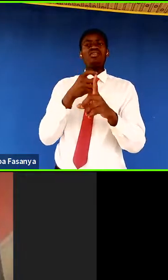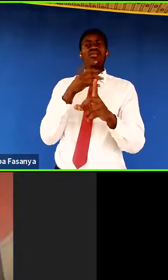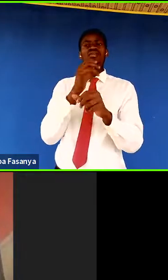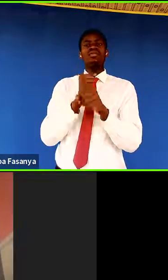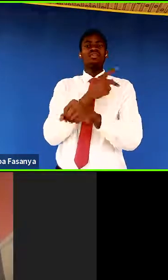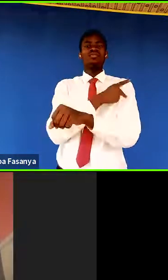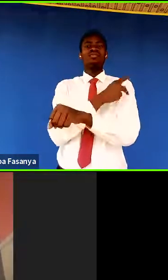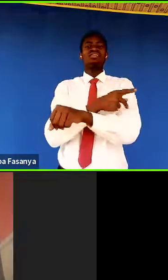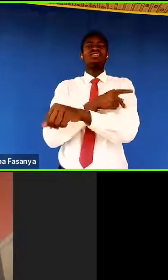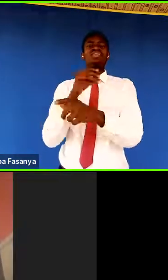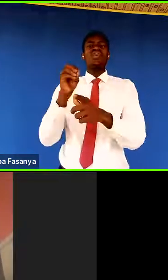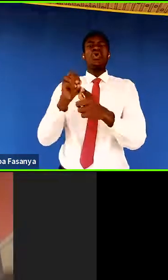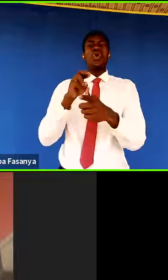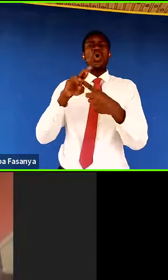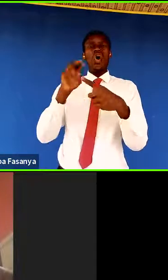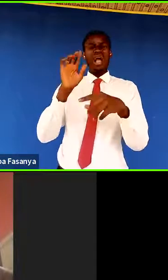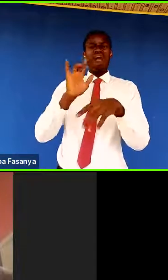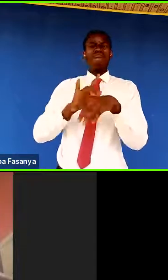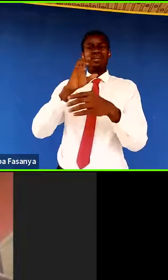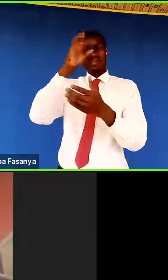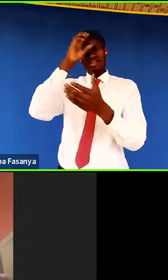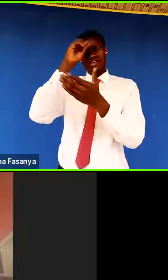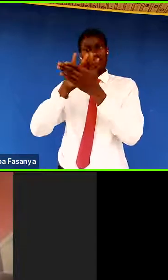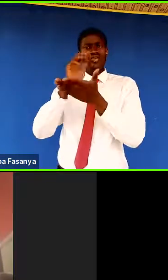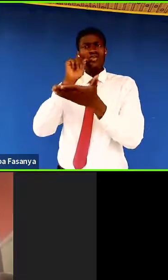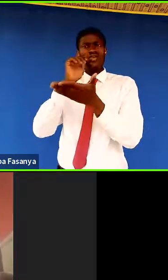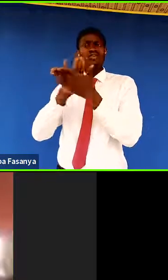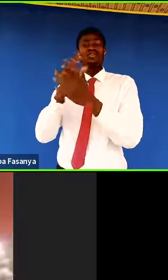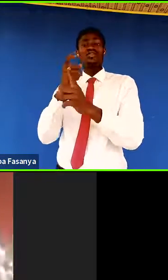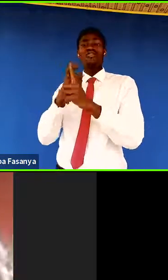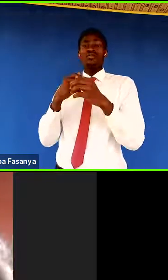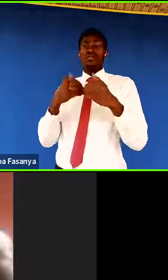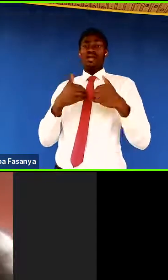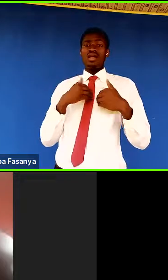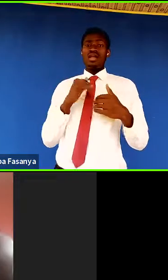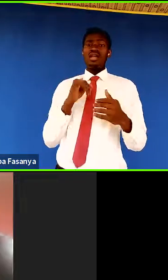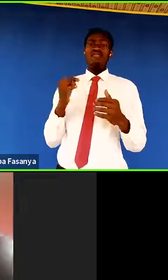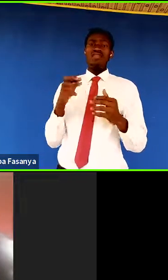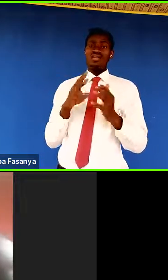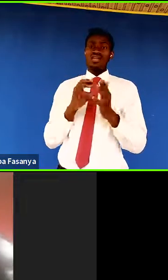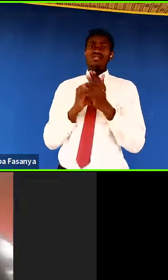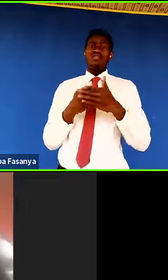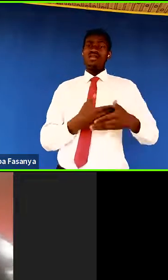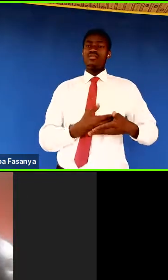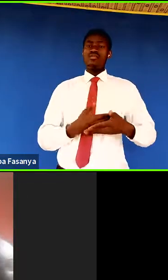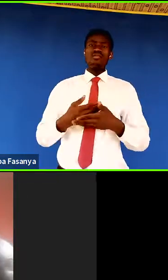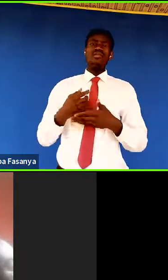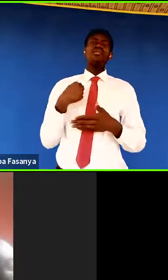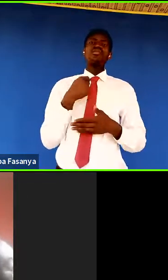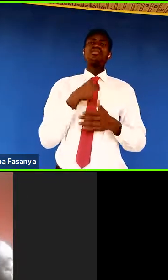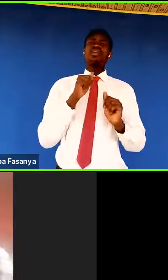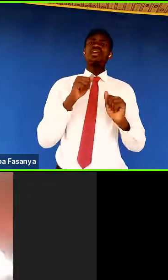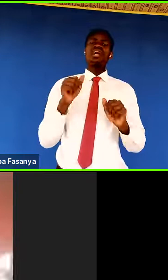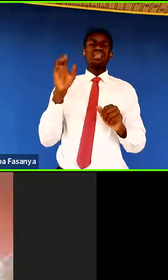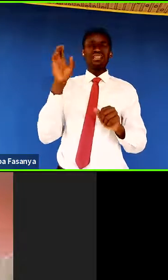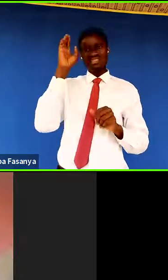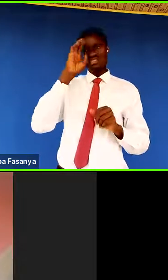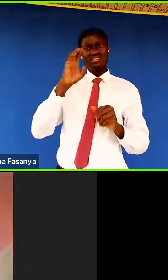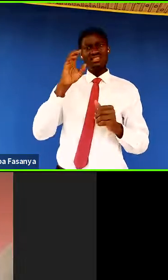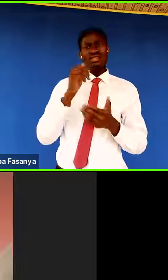having their babies. And so their help, we could seek help. God has given the